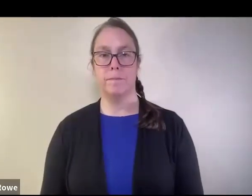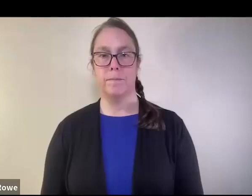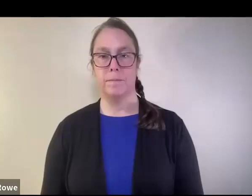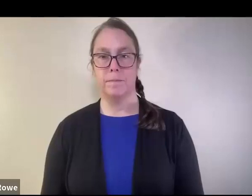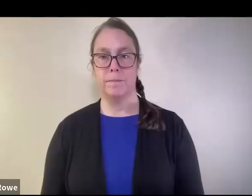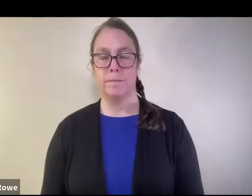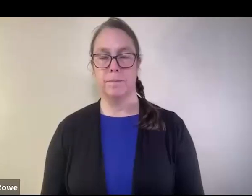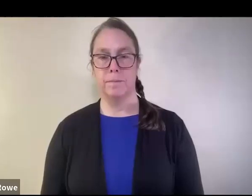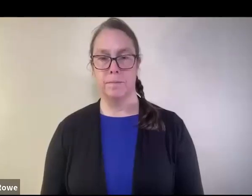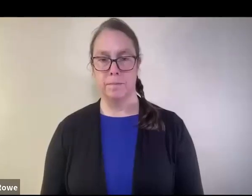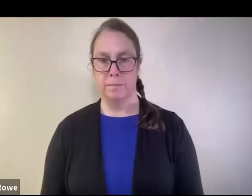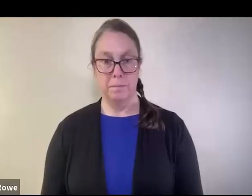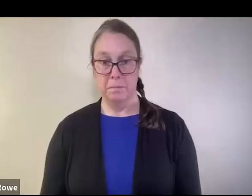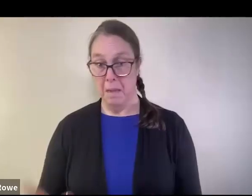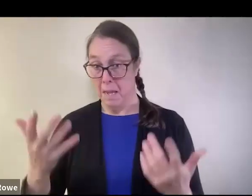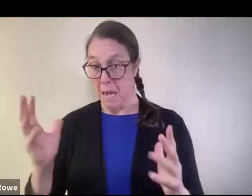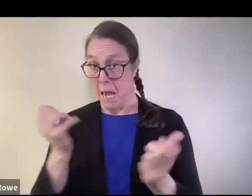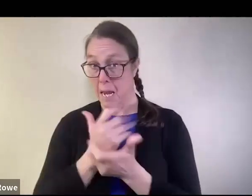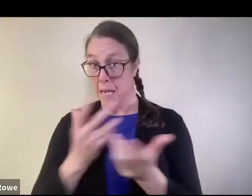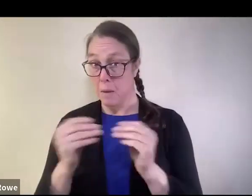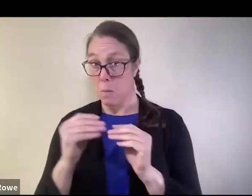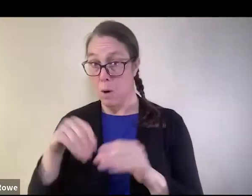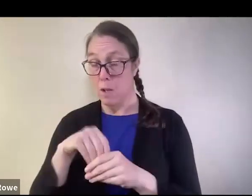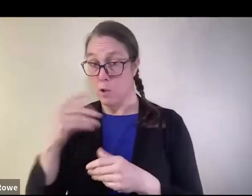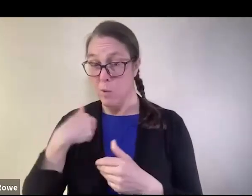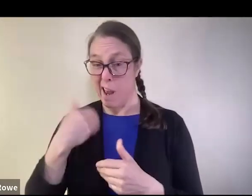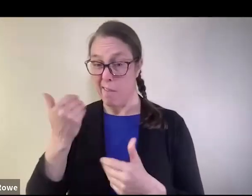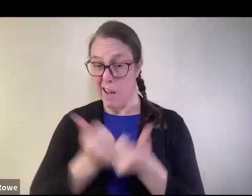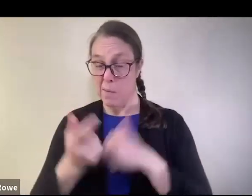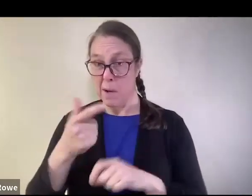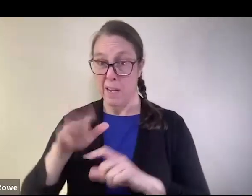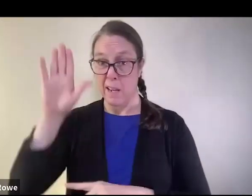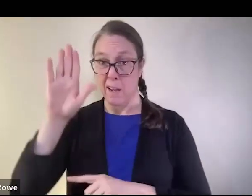And that is Q&A. Do we have hands raised?